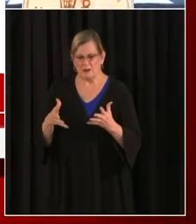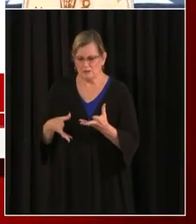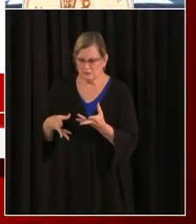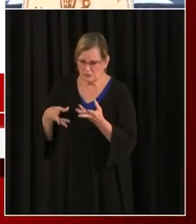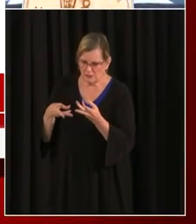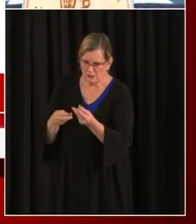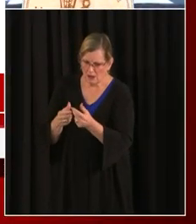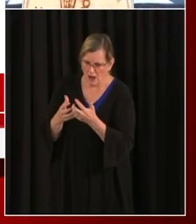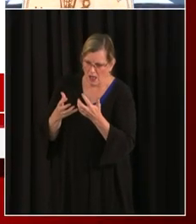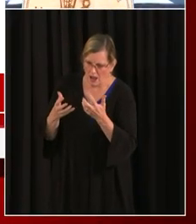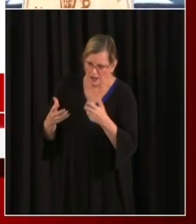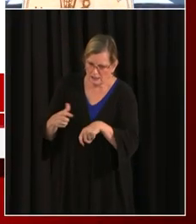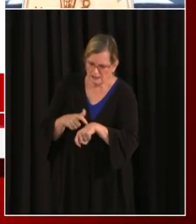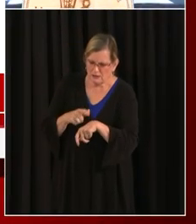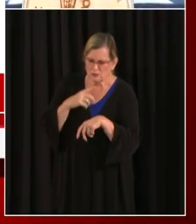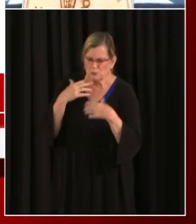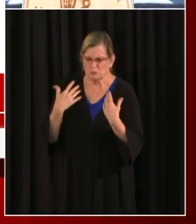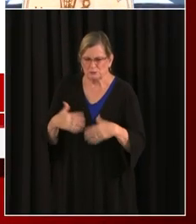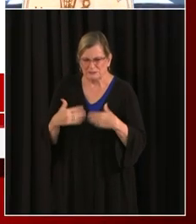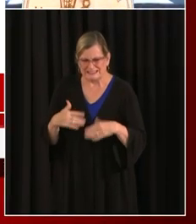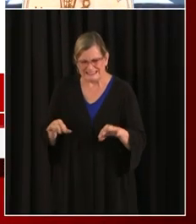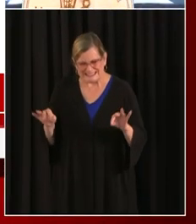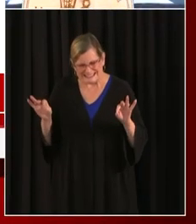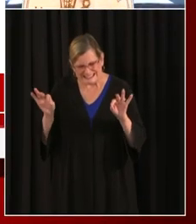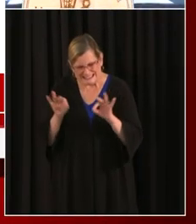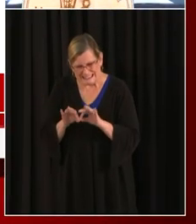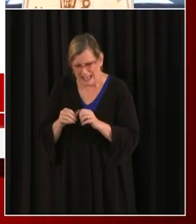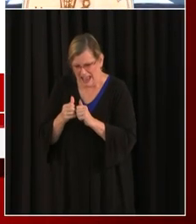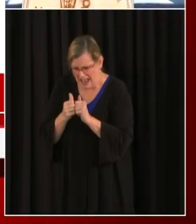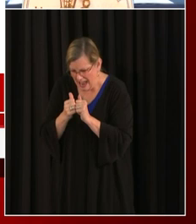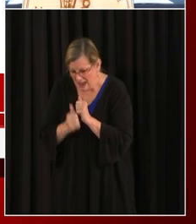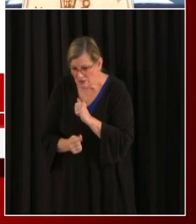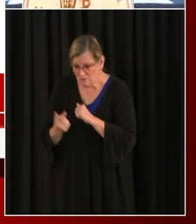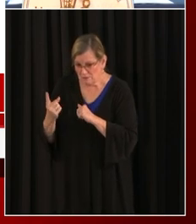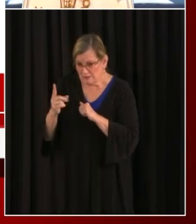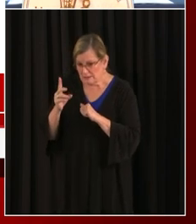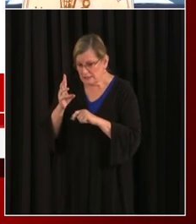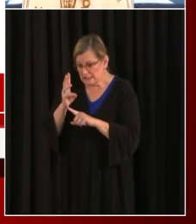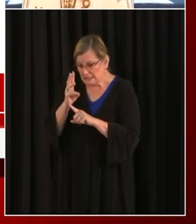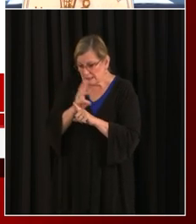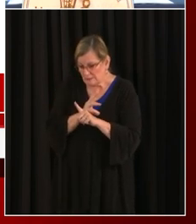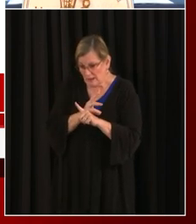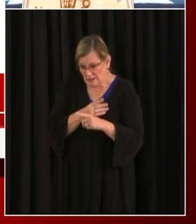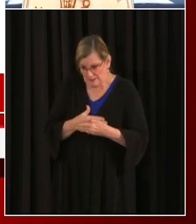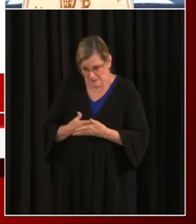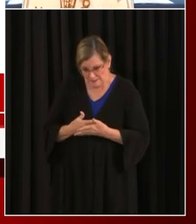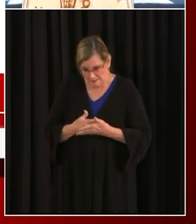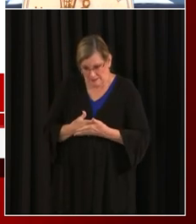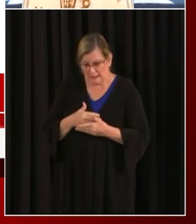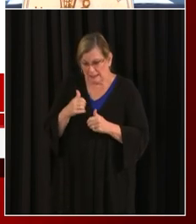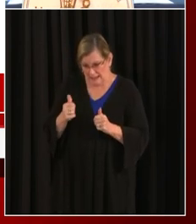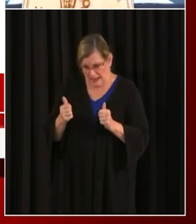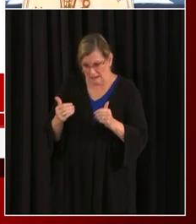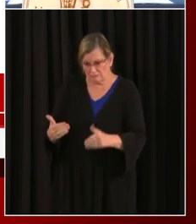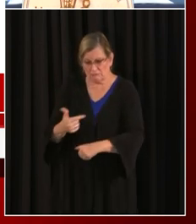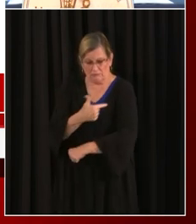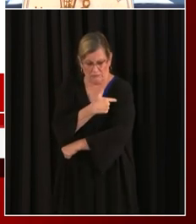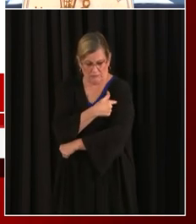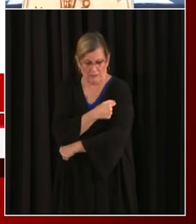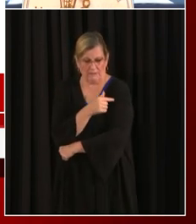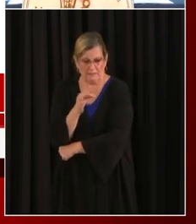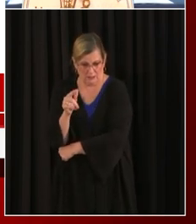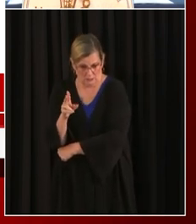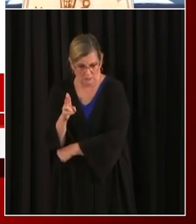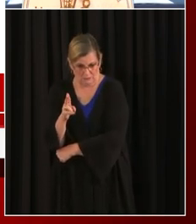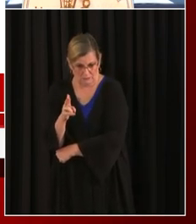how important it is that everyone over the age of 6 months gets a flu vaccine.